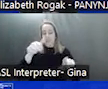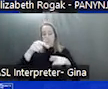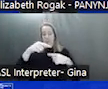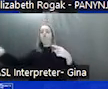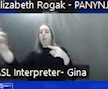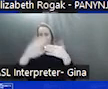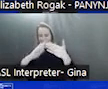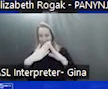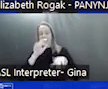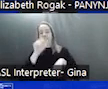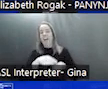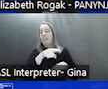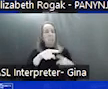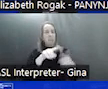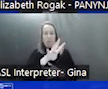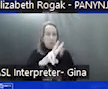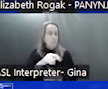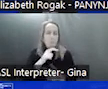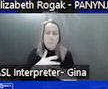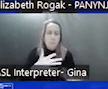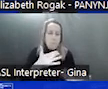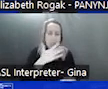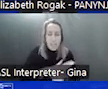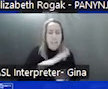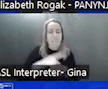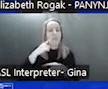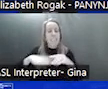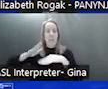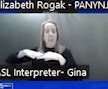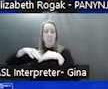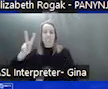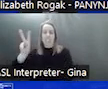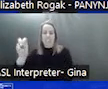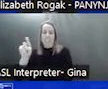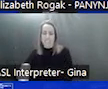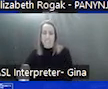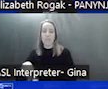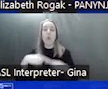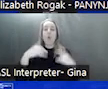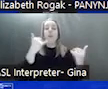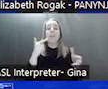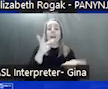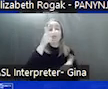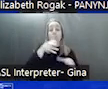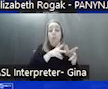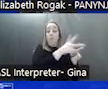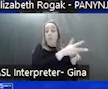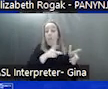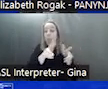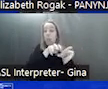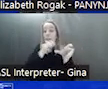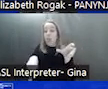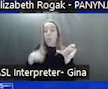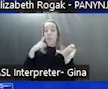necessary. Currently, when you look at the intercity bus permit for the curbside options for intercity transportation, there is